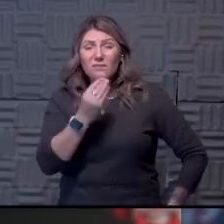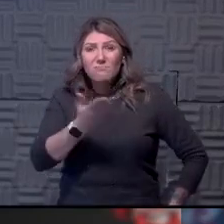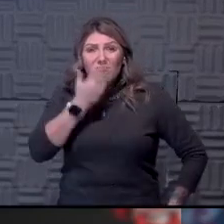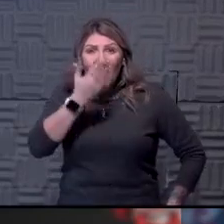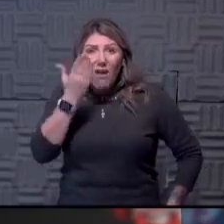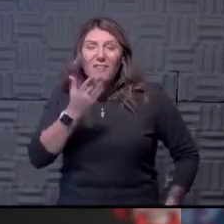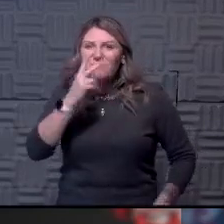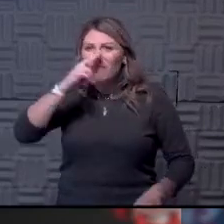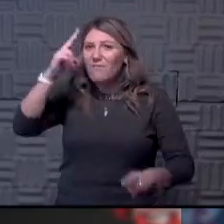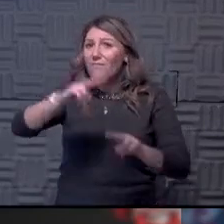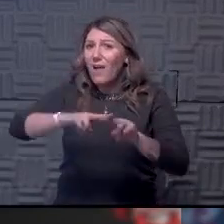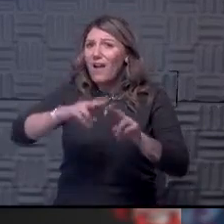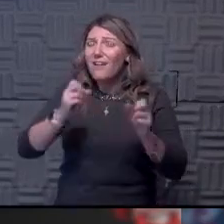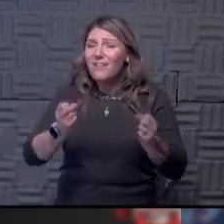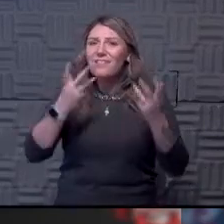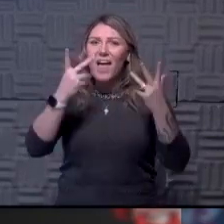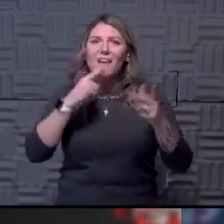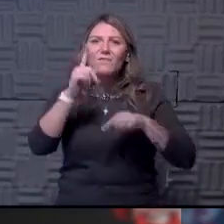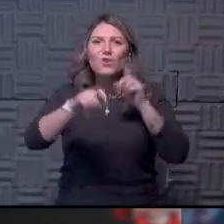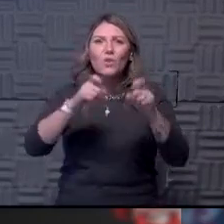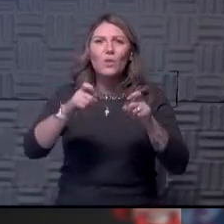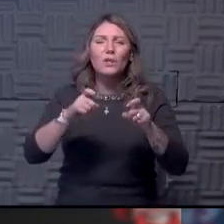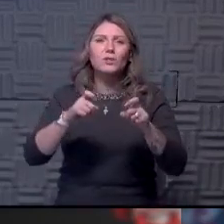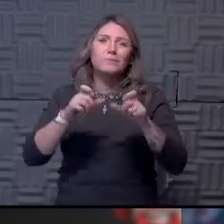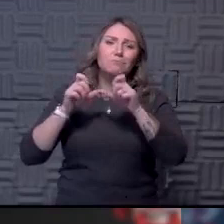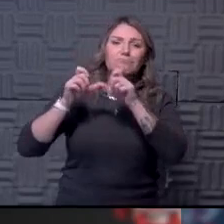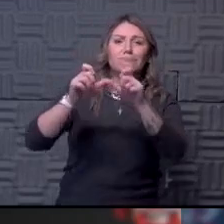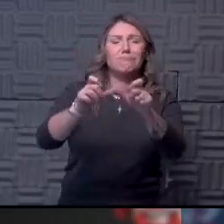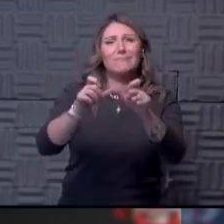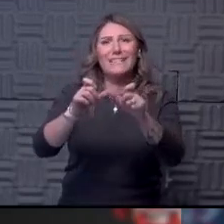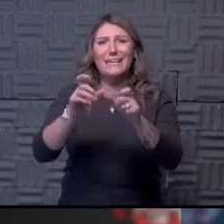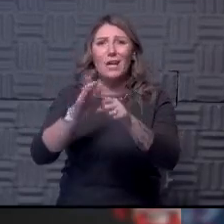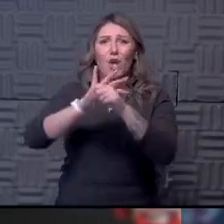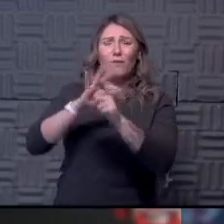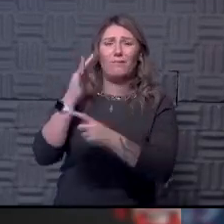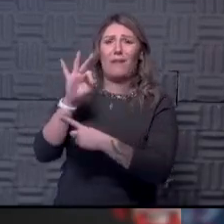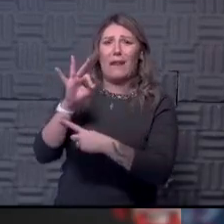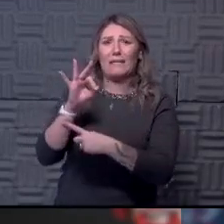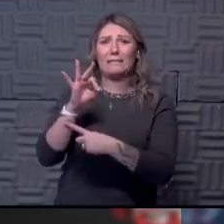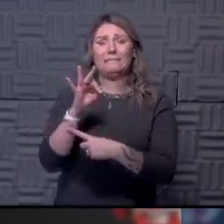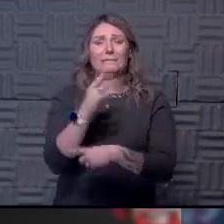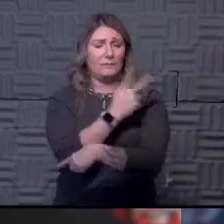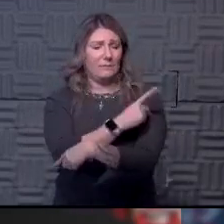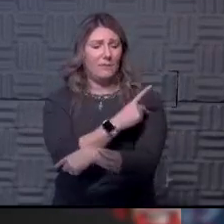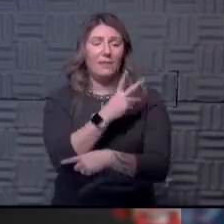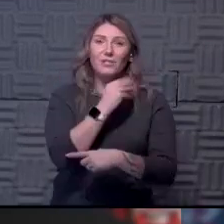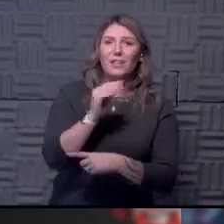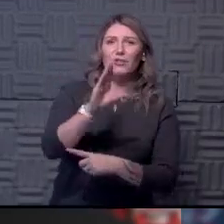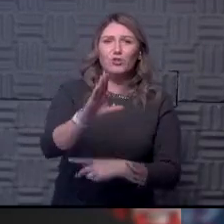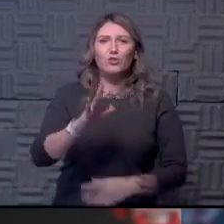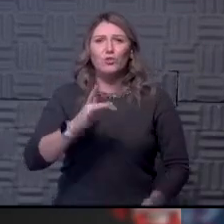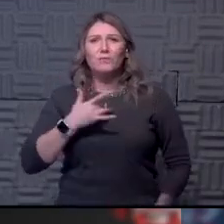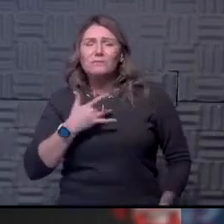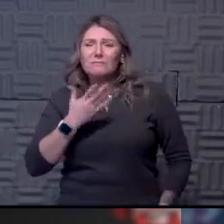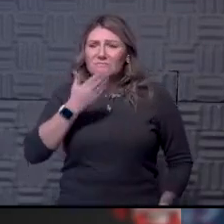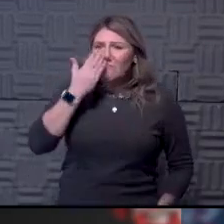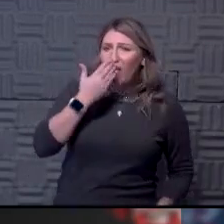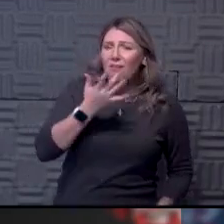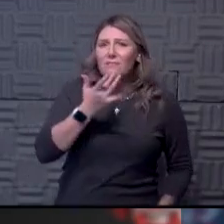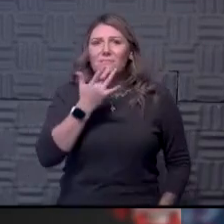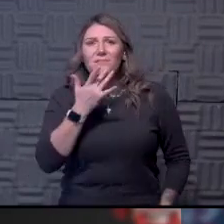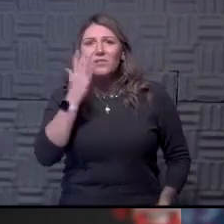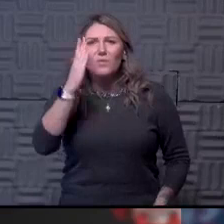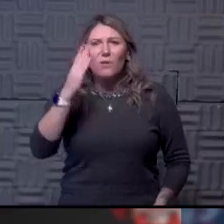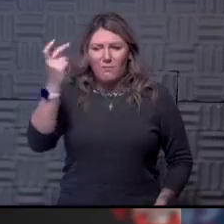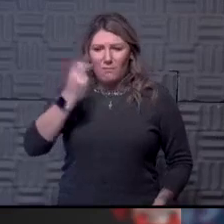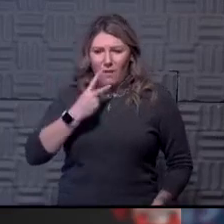that'll be fun. We've had a lot of questions about long haul as that's become more and more of an issue, and will your sense of taste and smell return? We'll hear